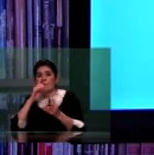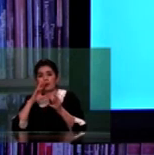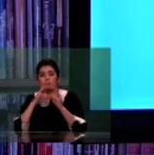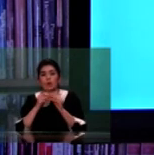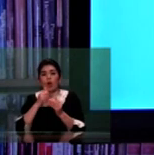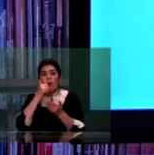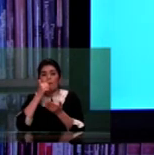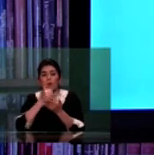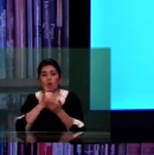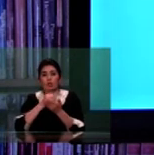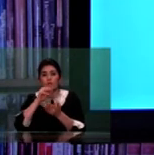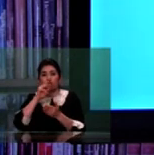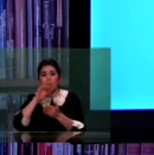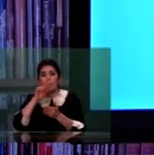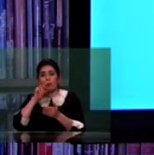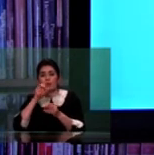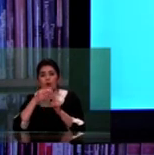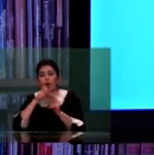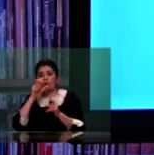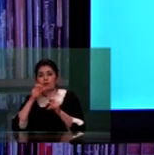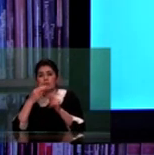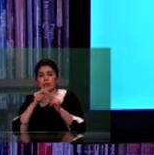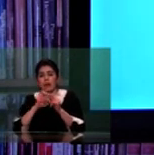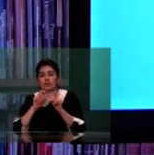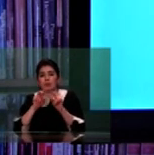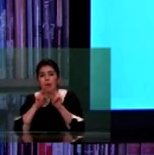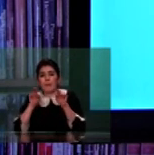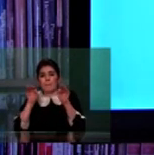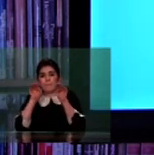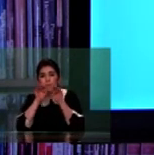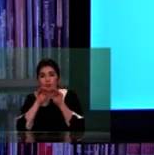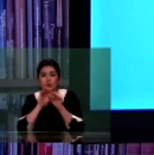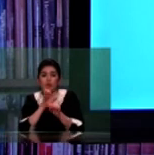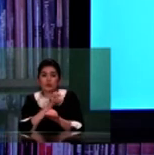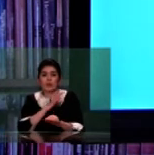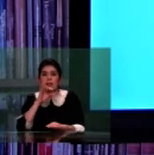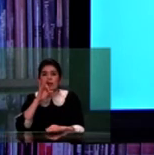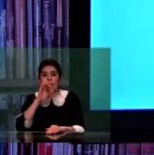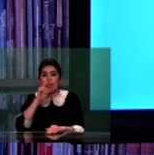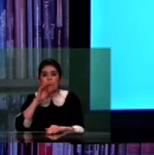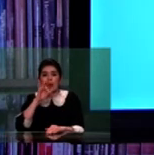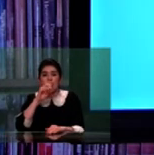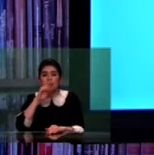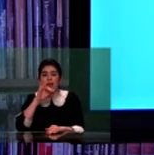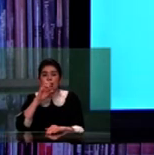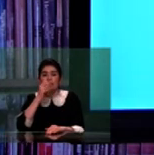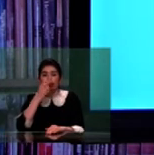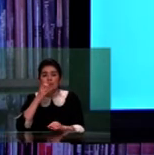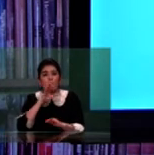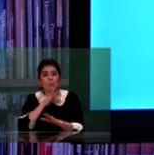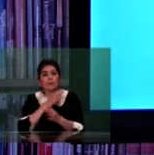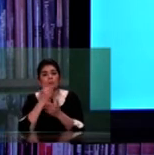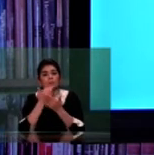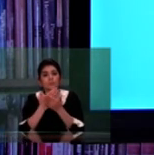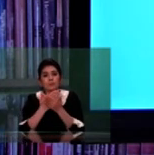bosh to'plamdagi odamlar miqdoriga nisbat bir xil bo'lsa, ular reprezentativ bo'ladi. Masalan,